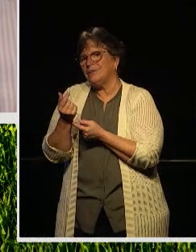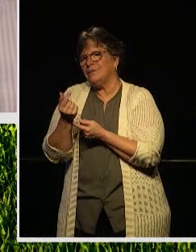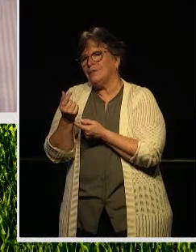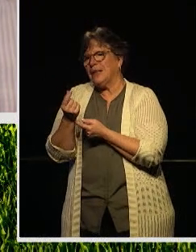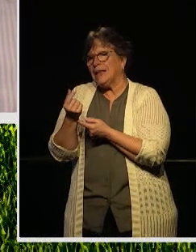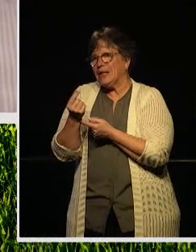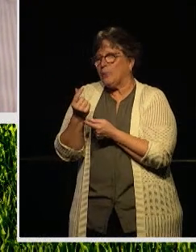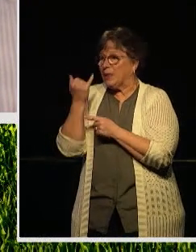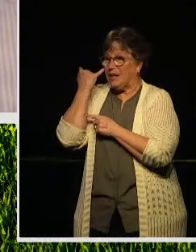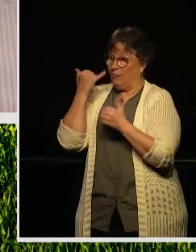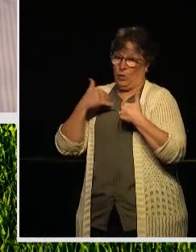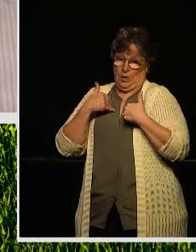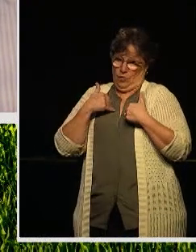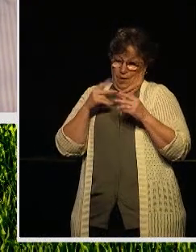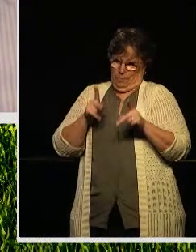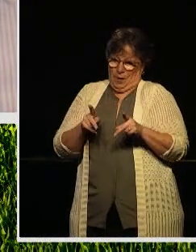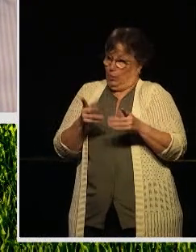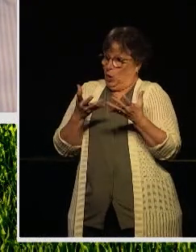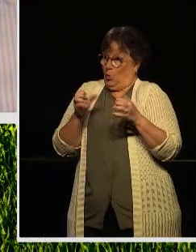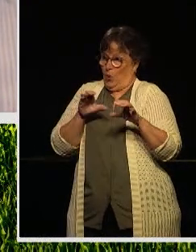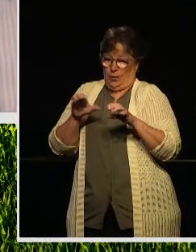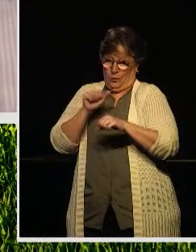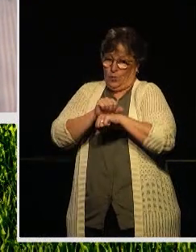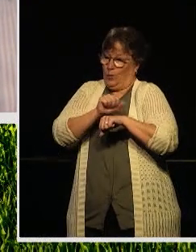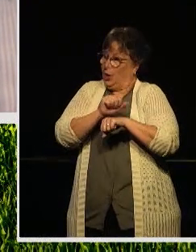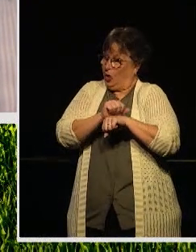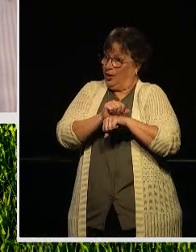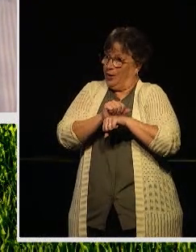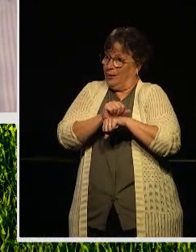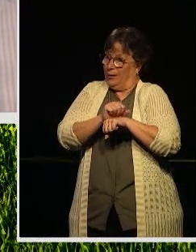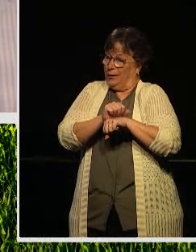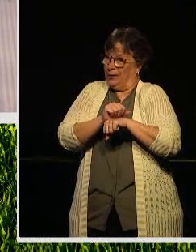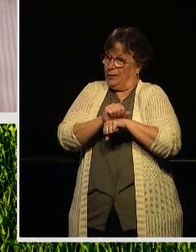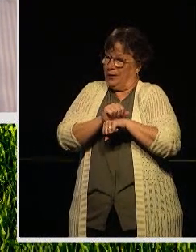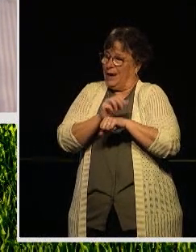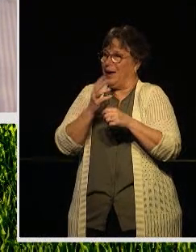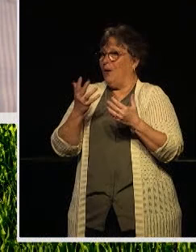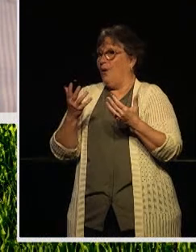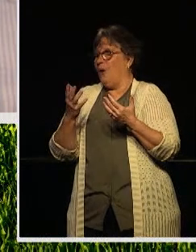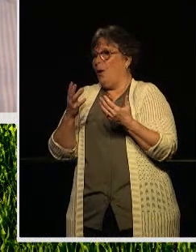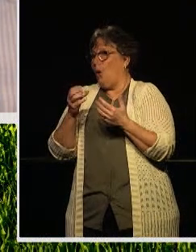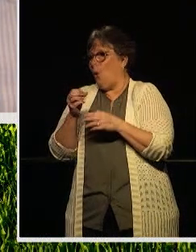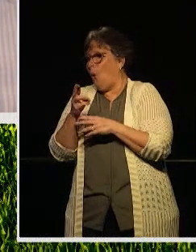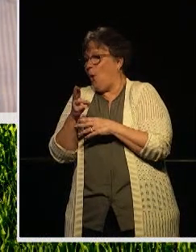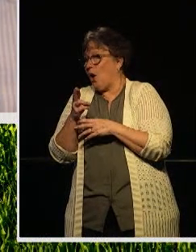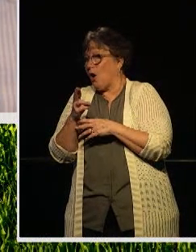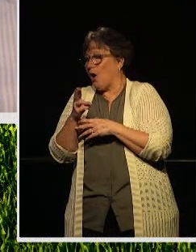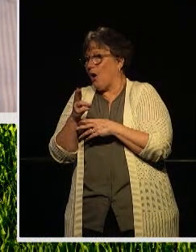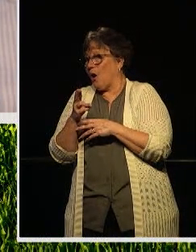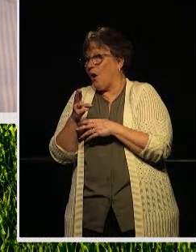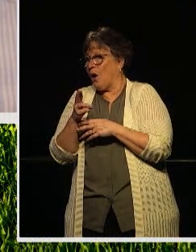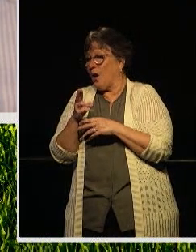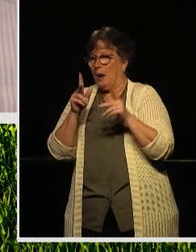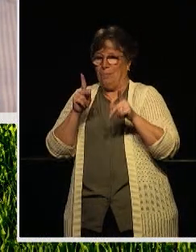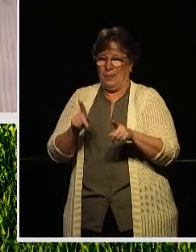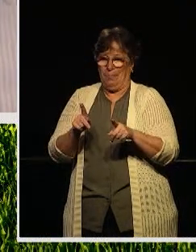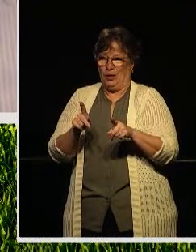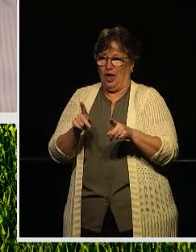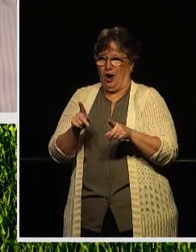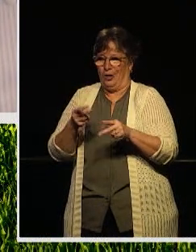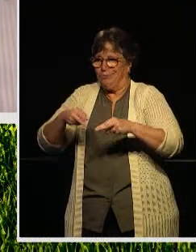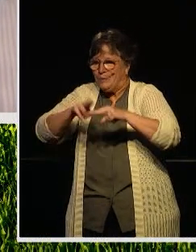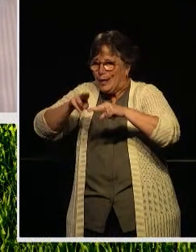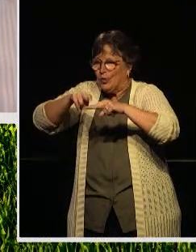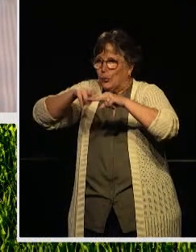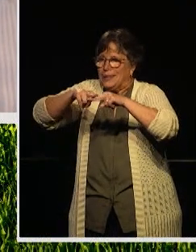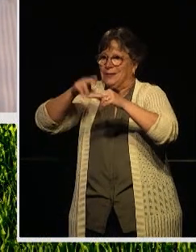if we don't have people who want to actually do the job, and we are finding people who will drive the cost of food up, I